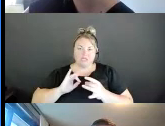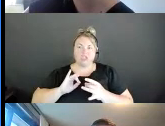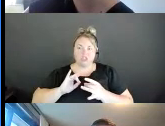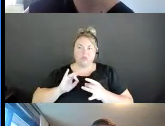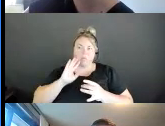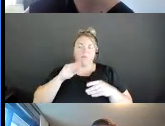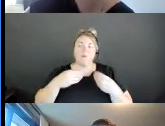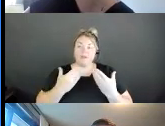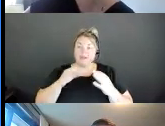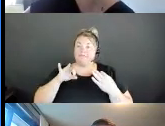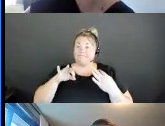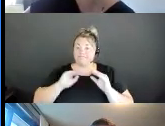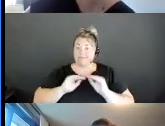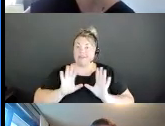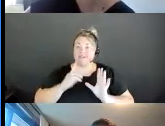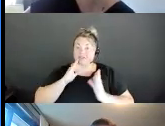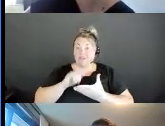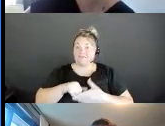will provide clarification.